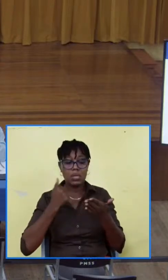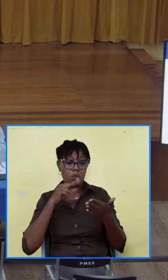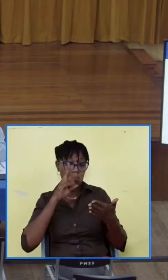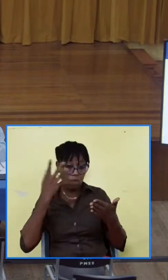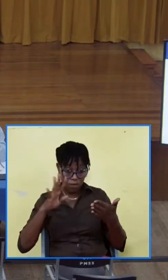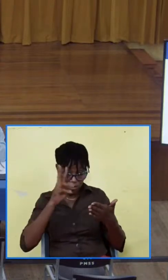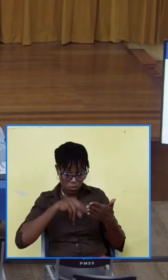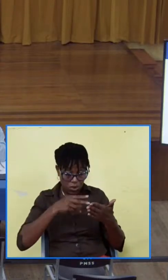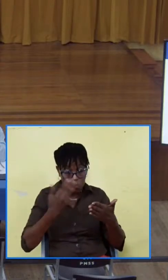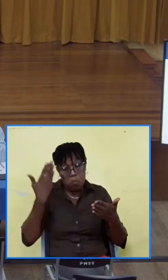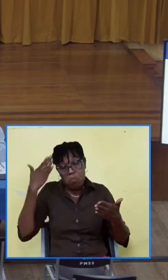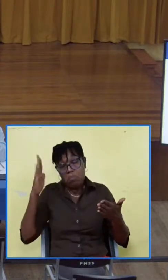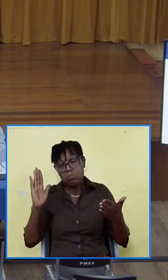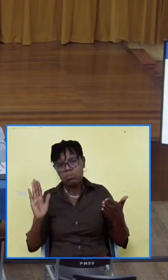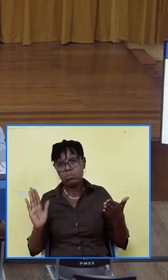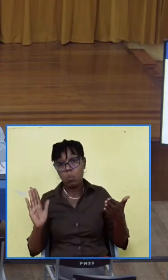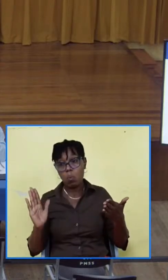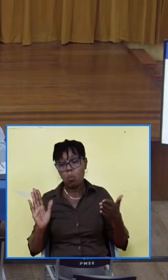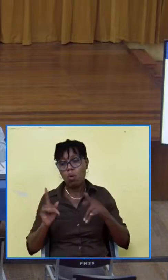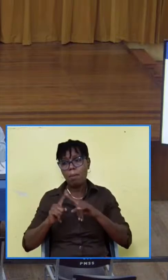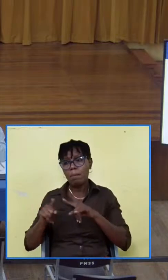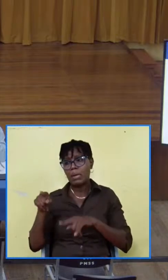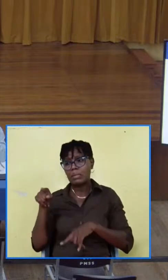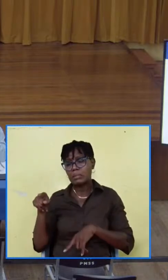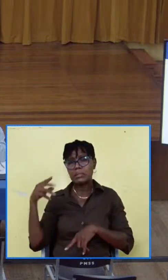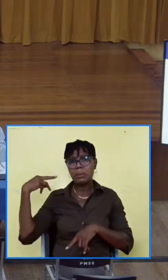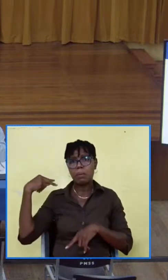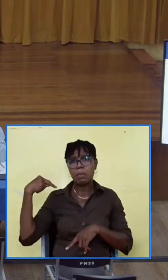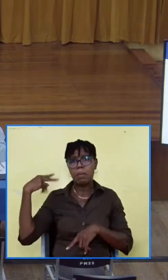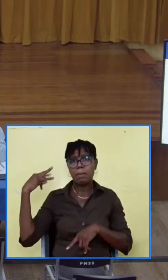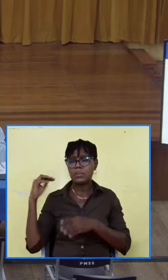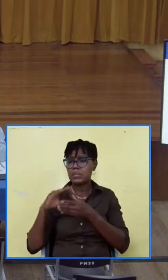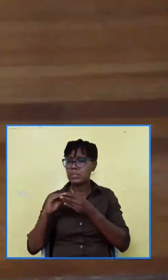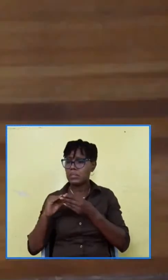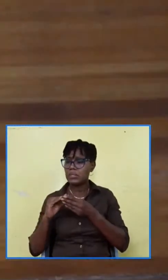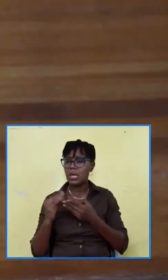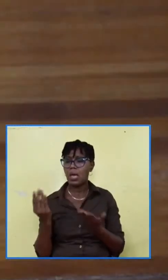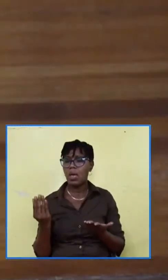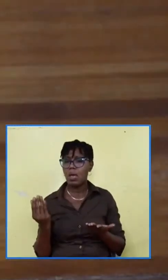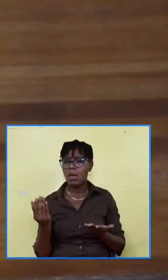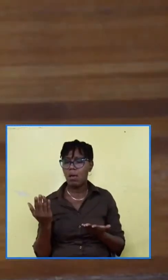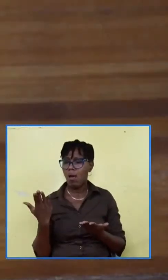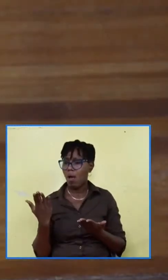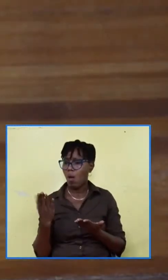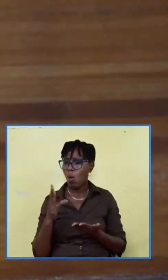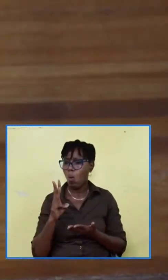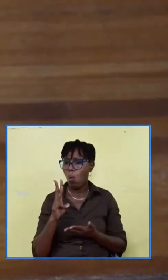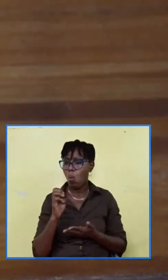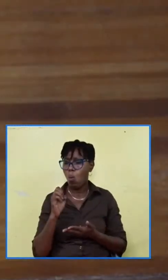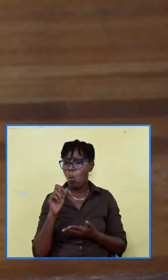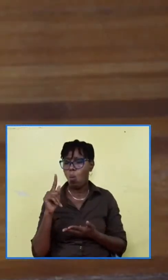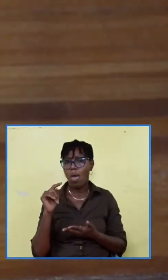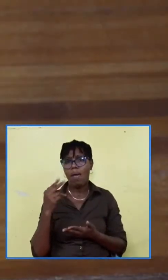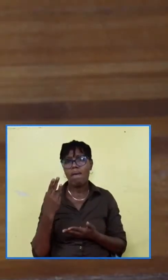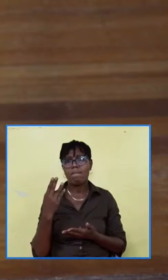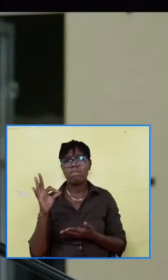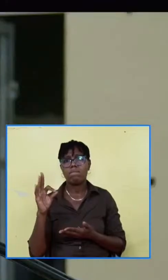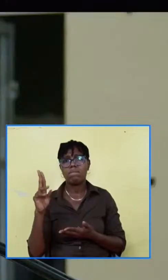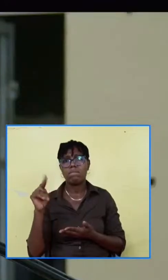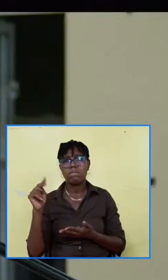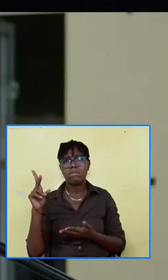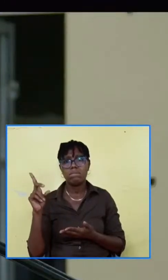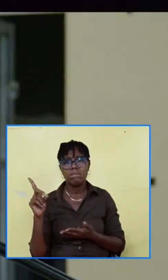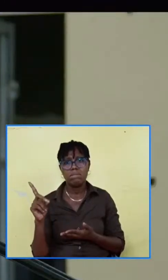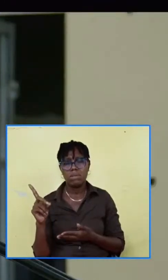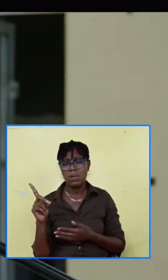they're suggesting a sovereign wealth fund, and not and that is within the